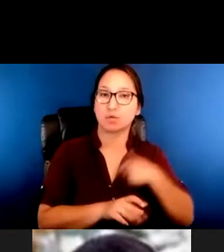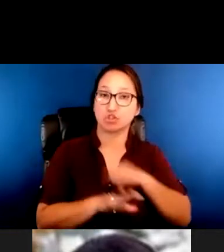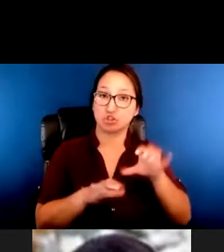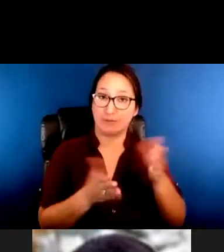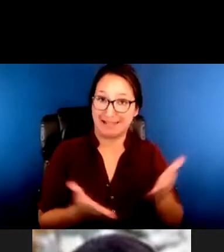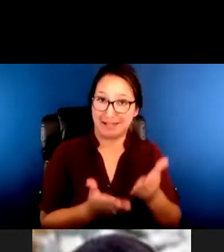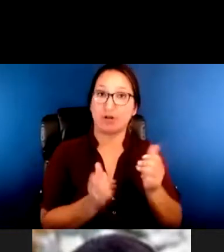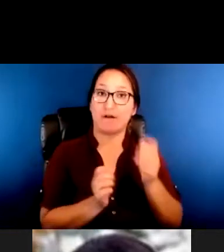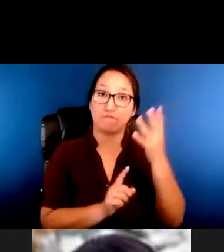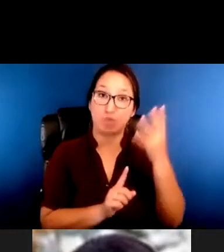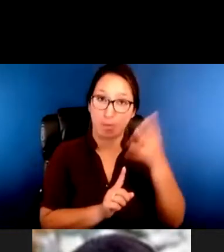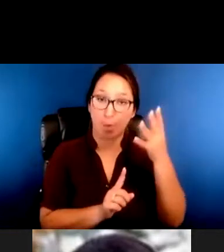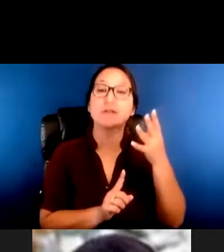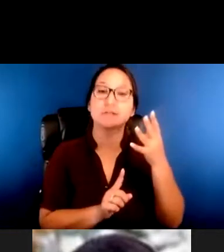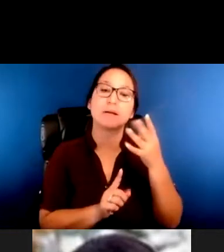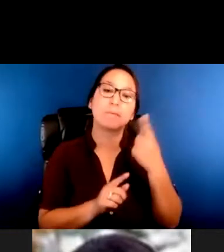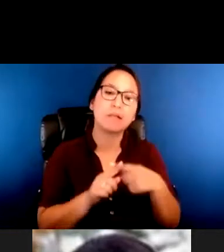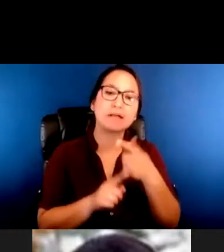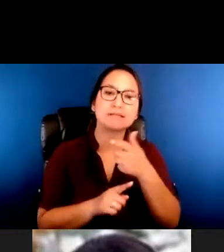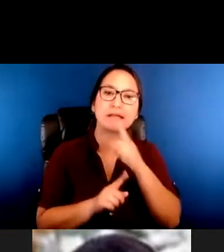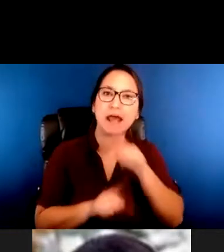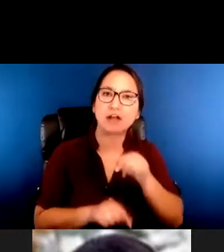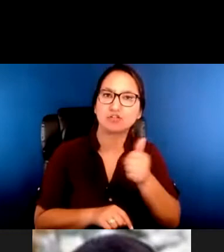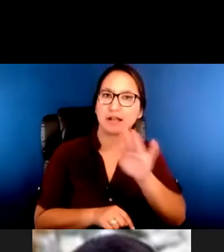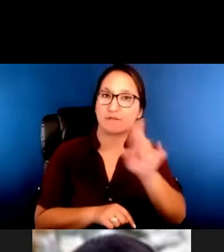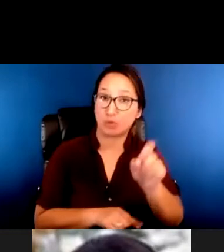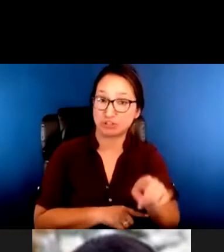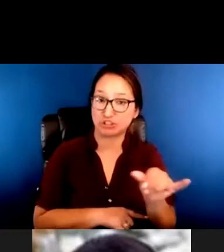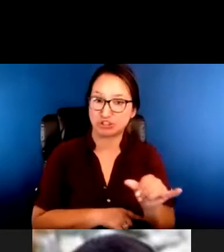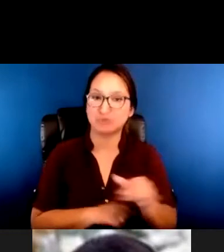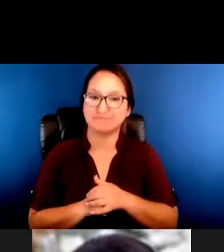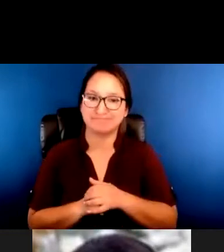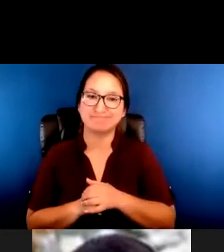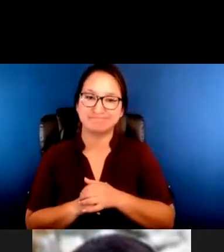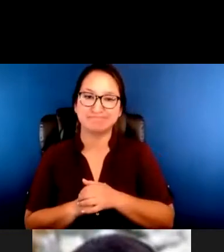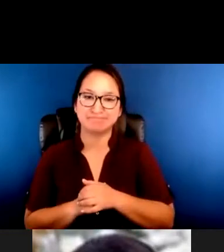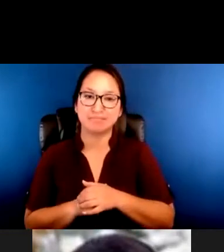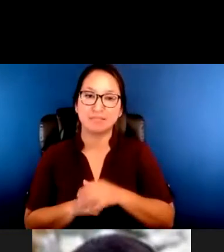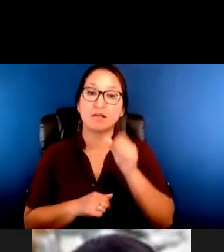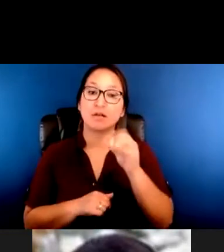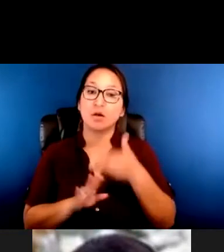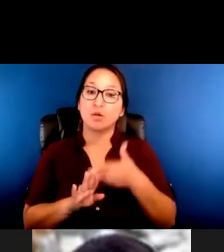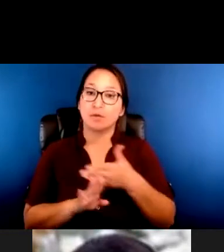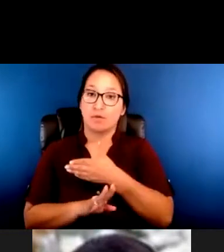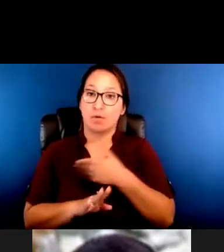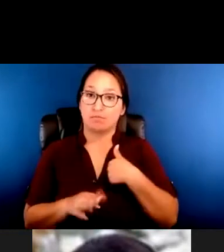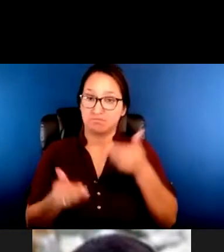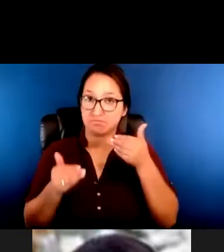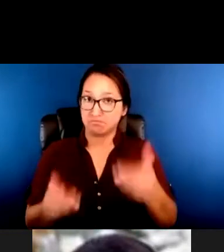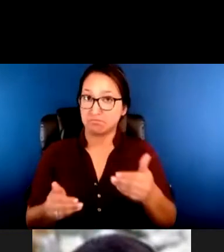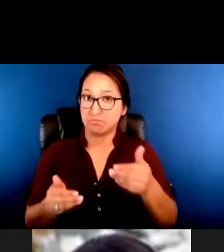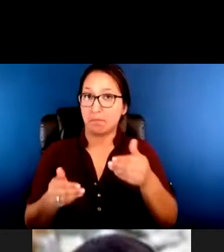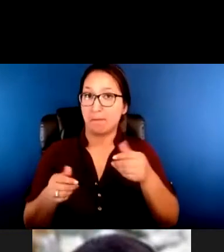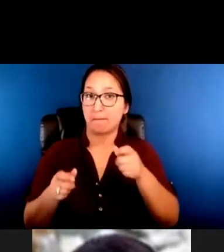any questions that you may have out there. So before I post our presentation, I'm going to turn over to